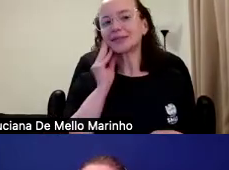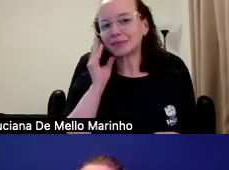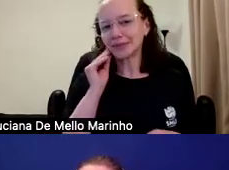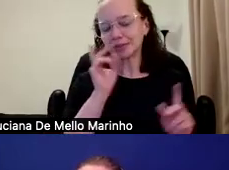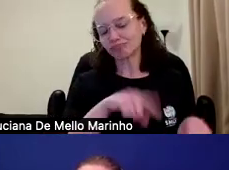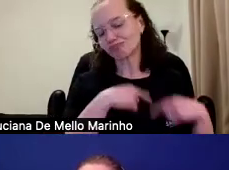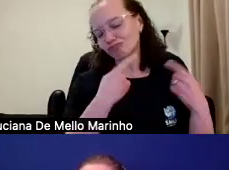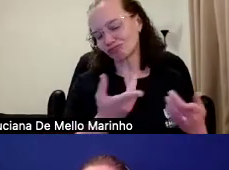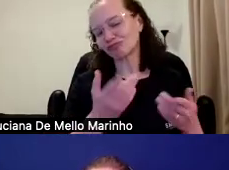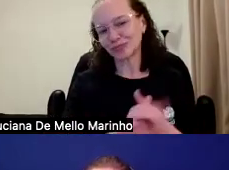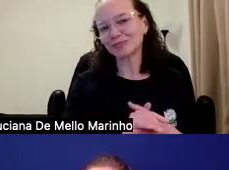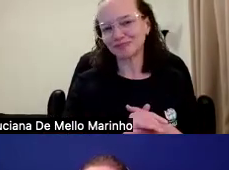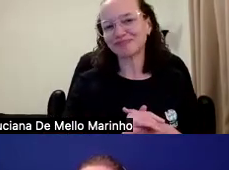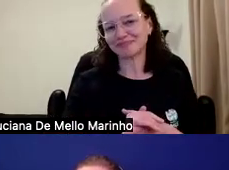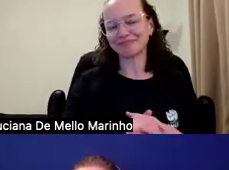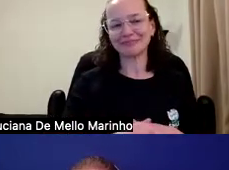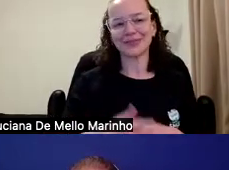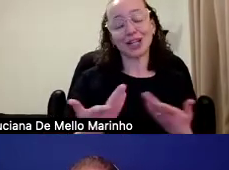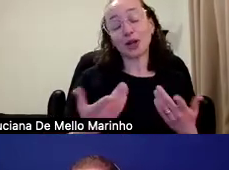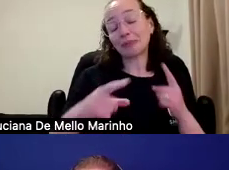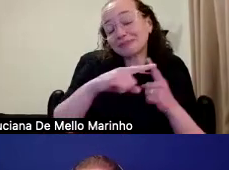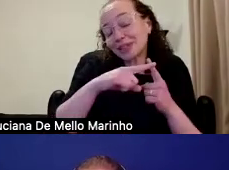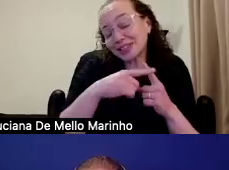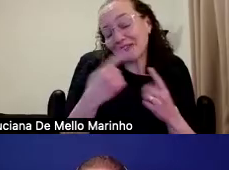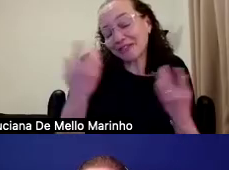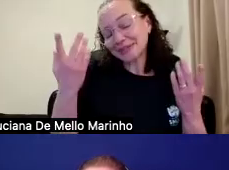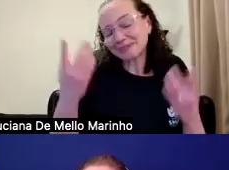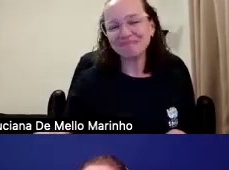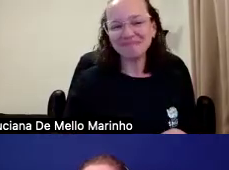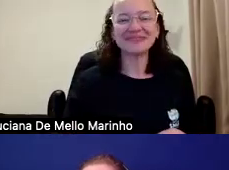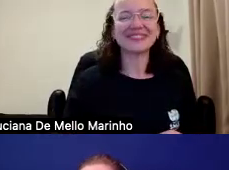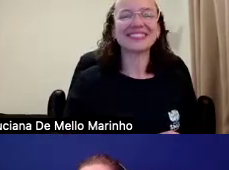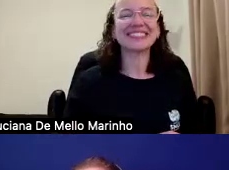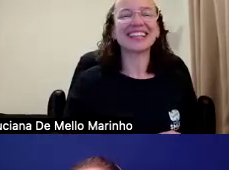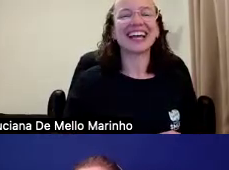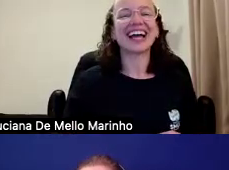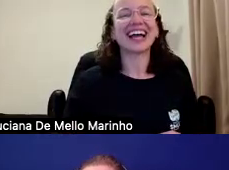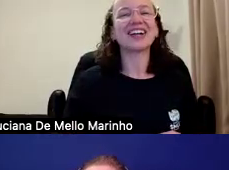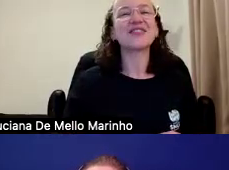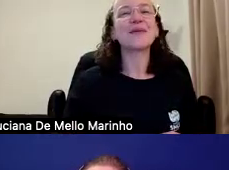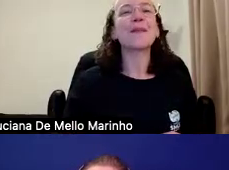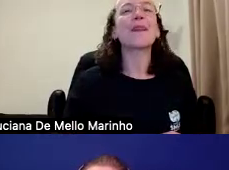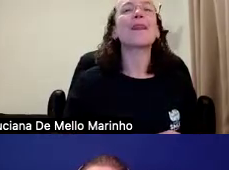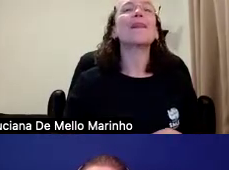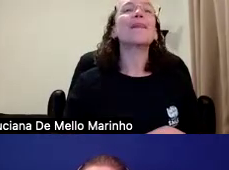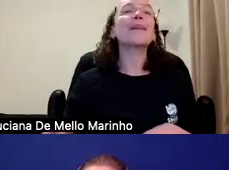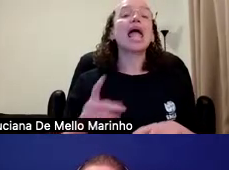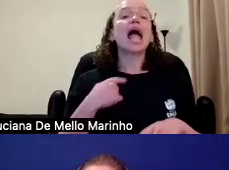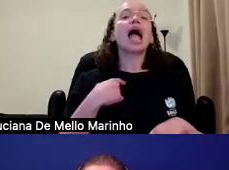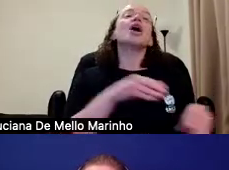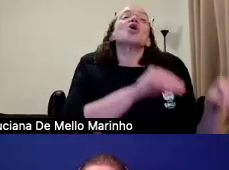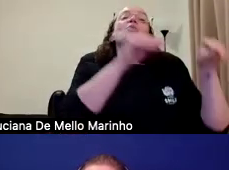has really shaped who I am, and that's been my experience thus far. So there's some positives to it.